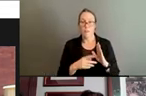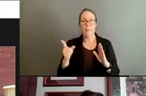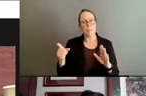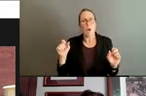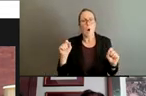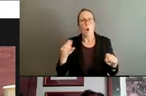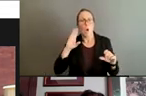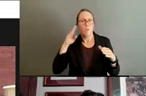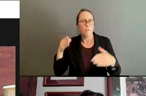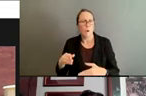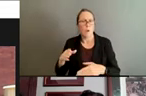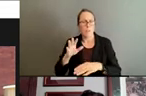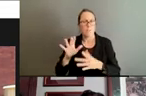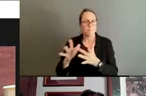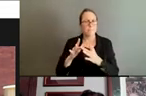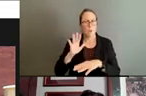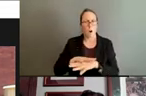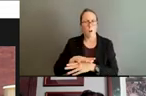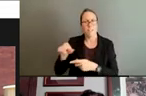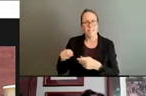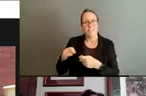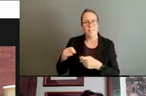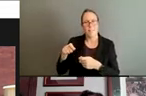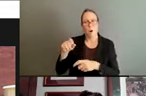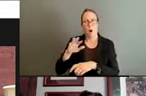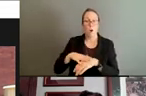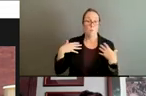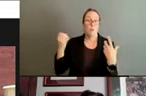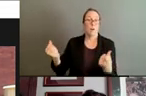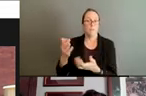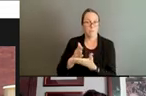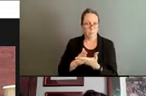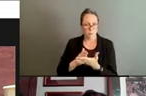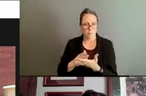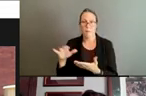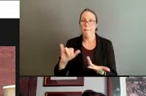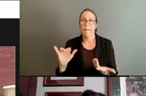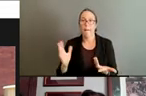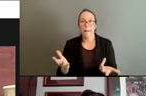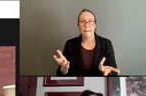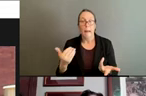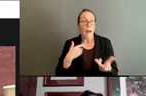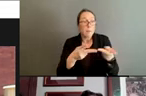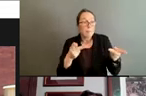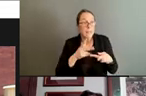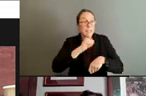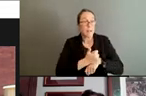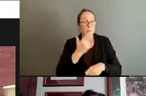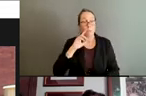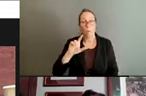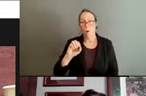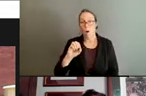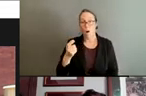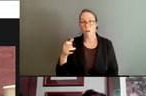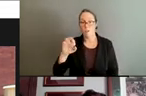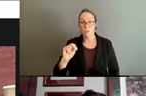kind of focus some of their outreach activities on the recovery phase. Like there were a lot of oxygen exchange sites set up. And